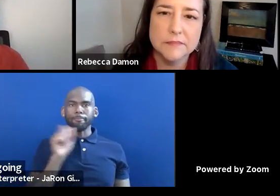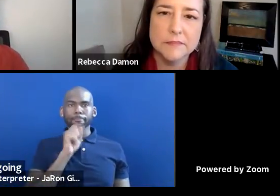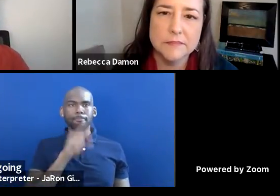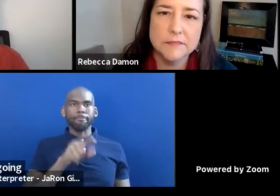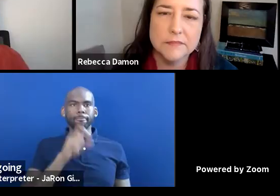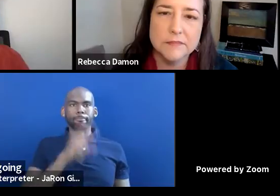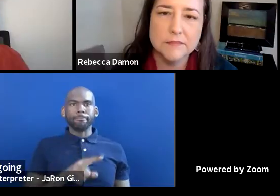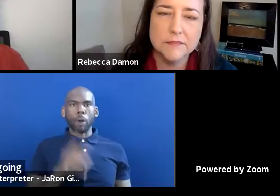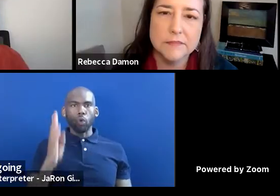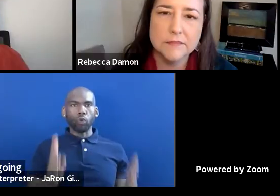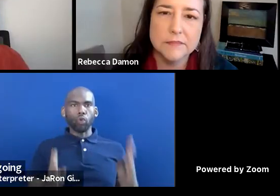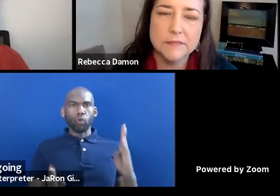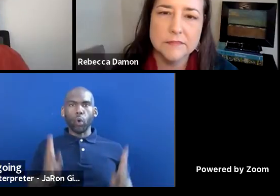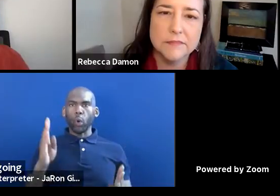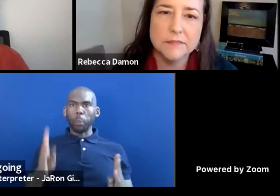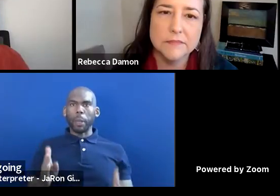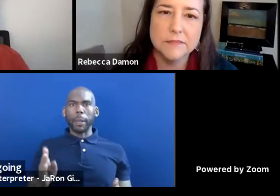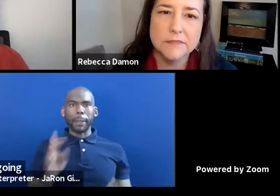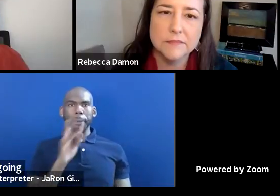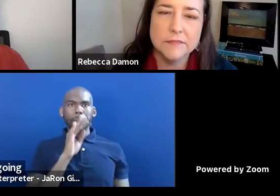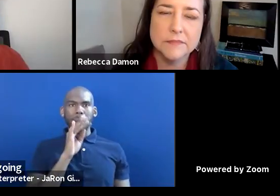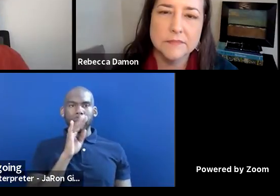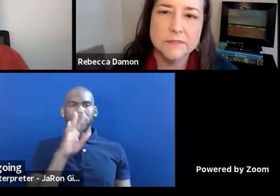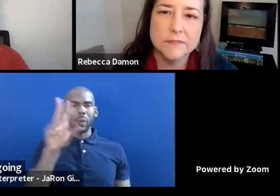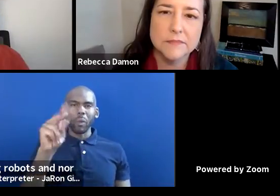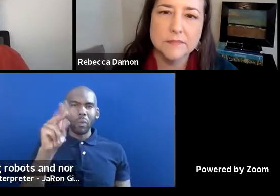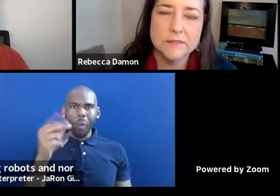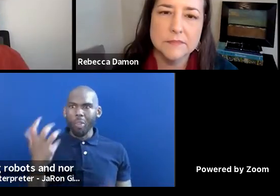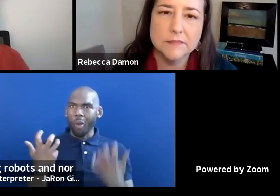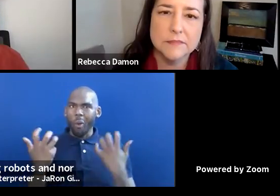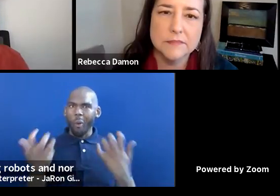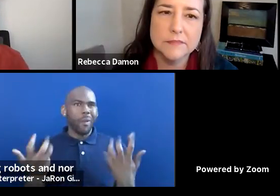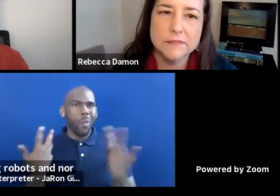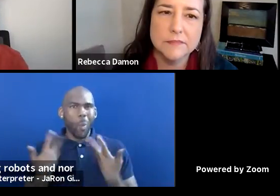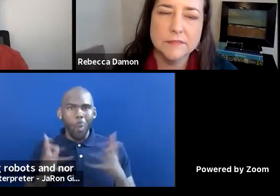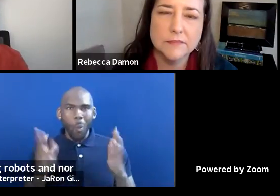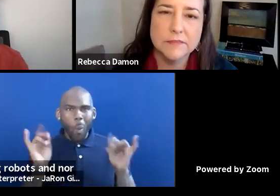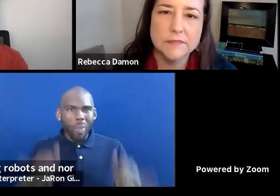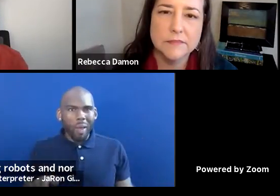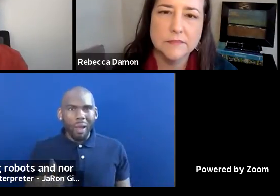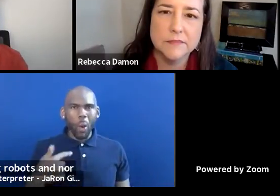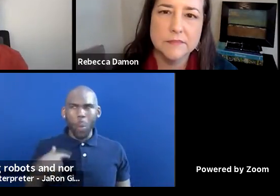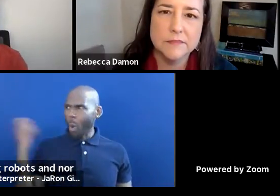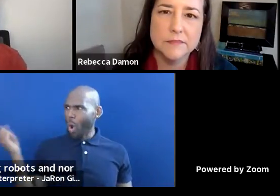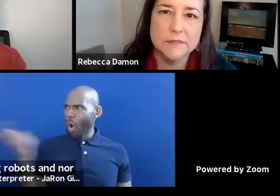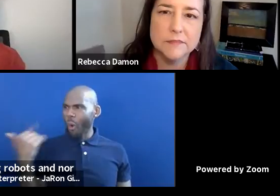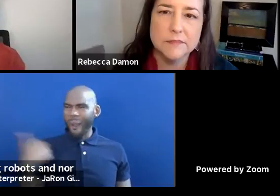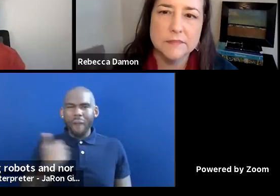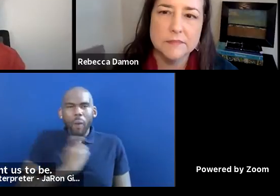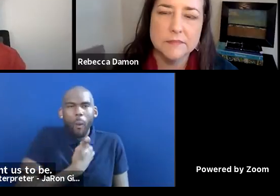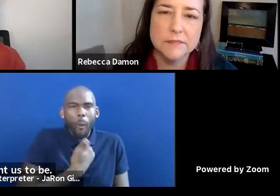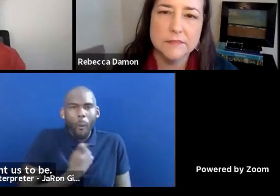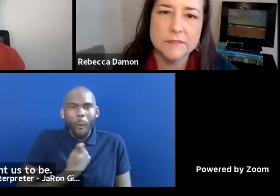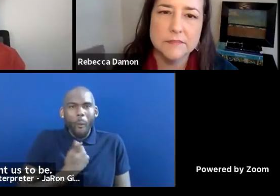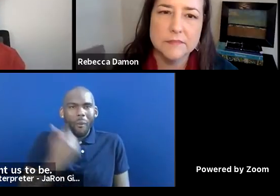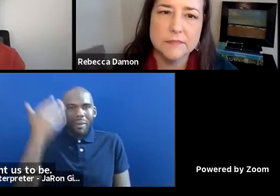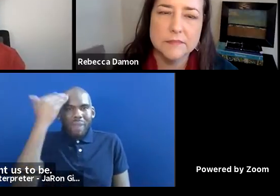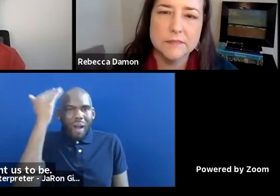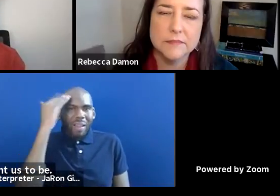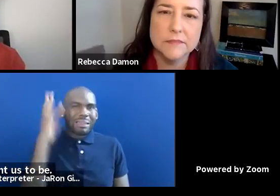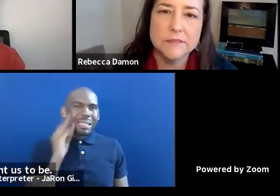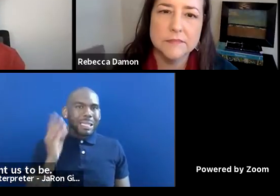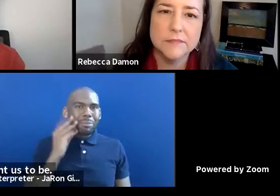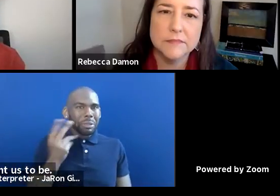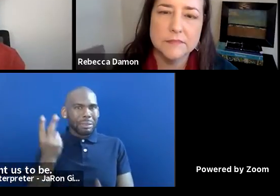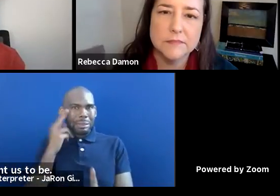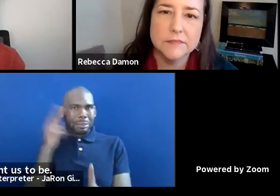our audience want us to be. We all bring our own perspectives to the table and our own knowledge and experience. And